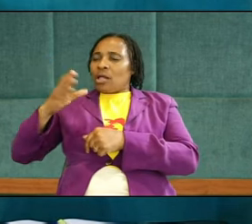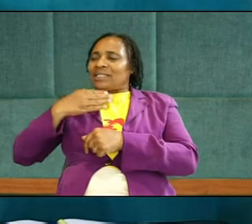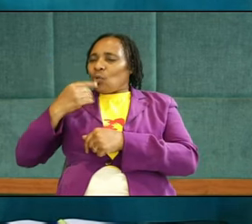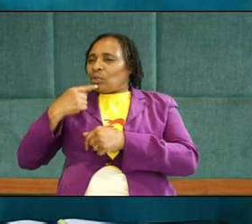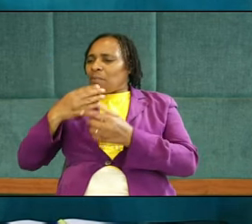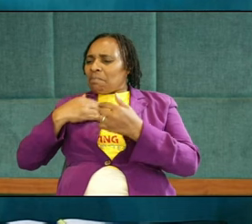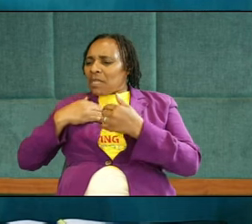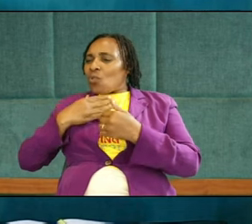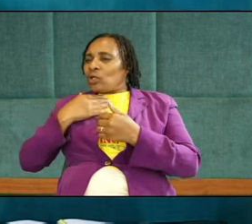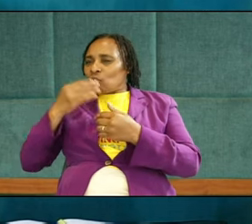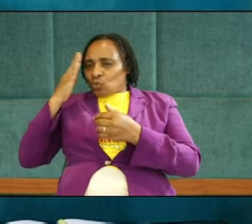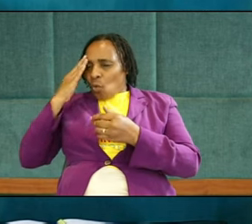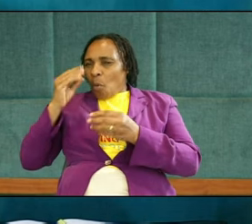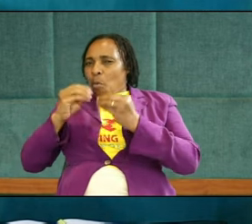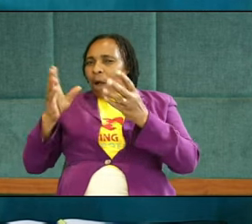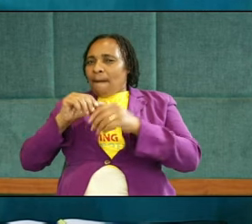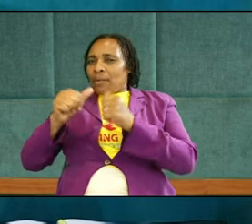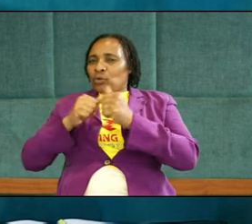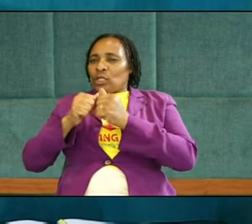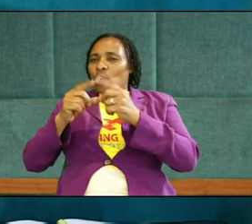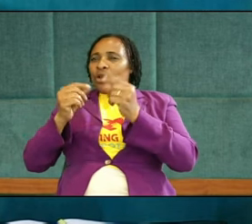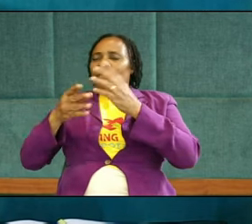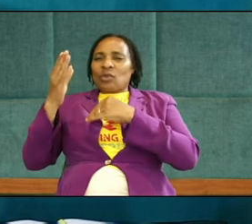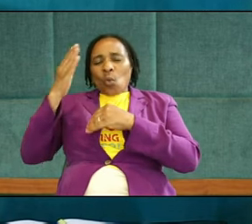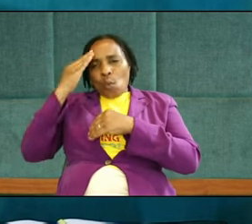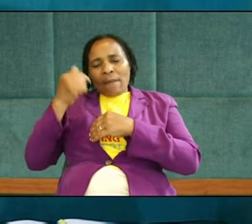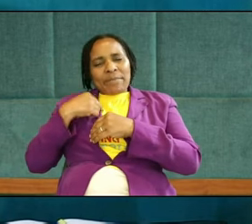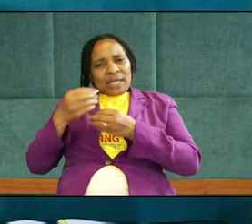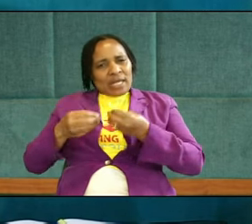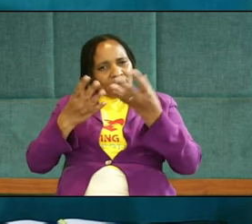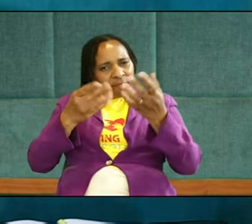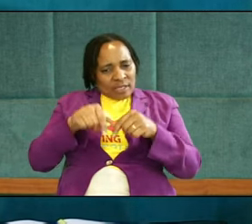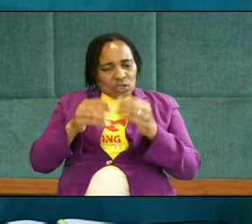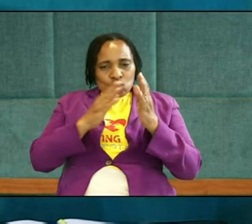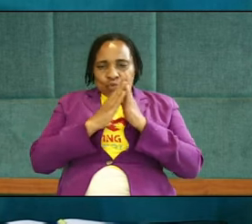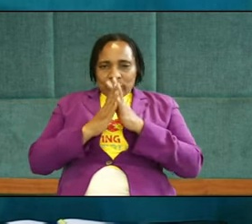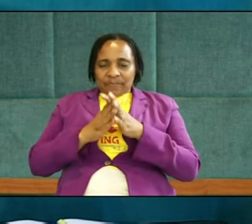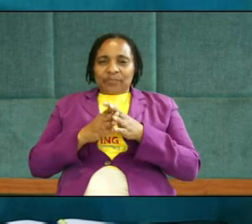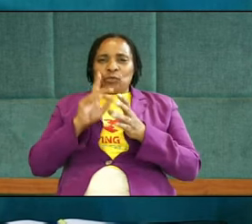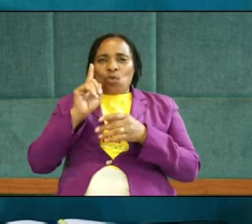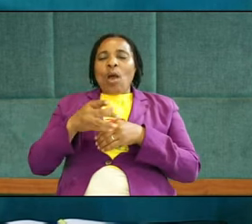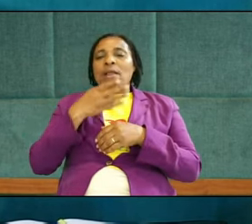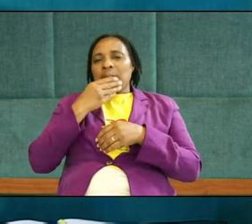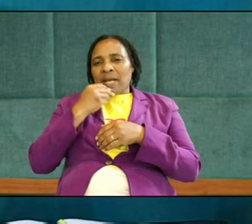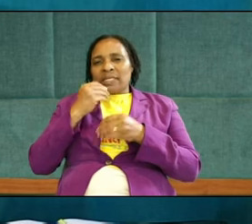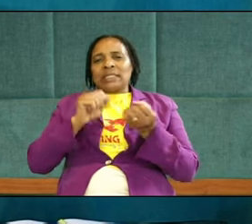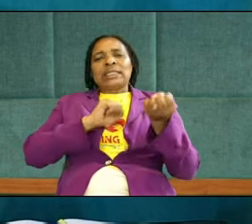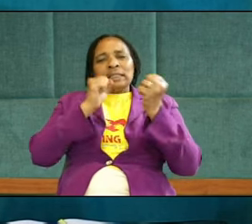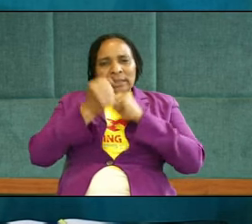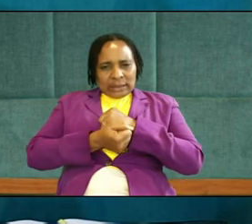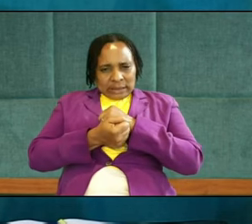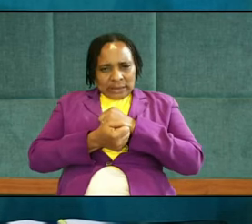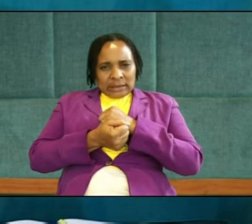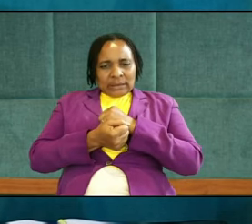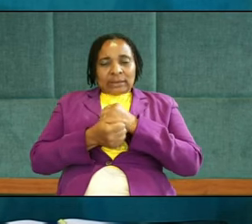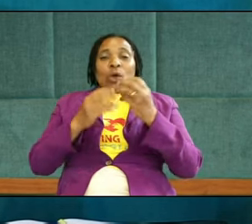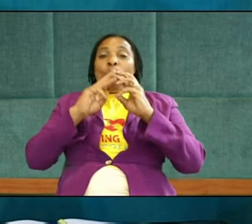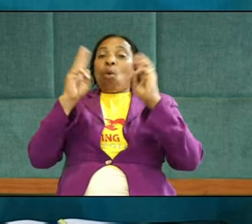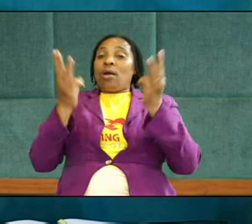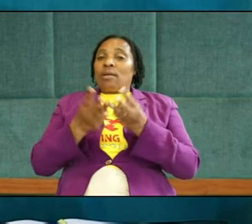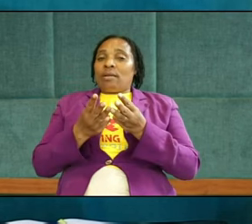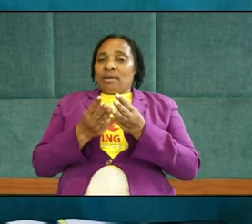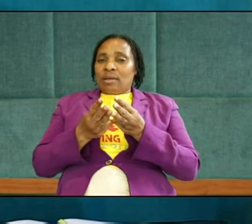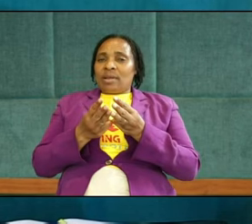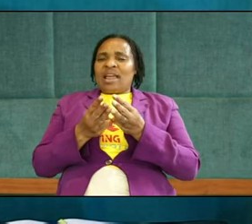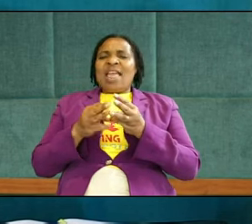word of the Lord." Why am I giving this story? One man can change the world. That is something we